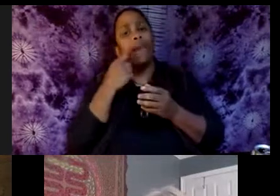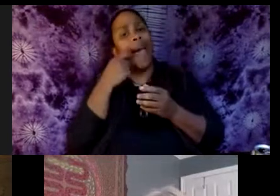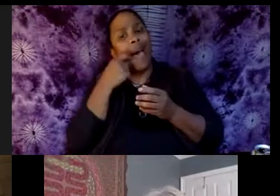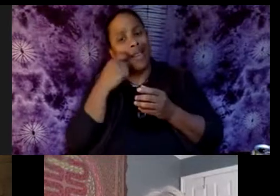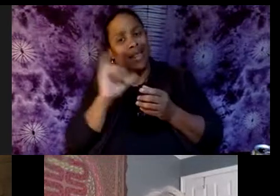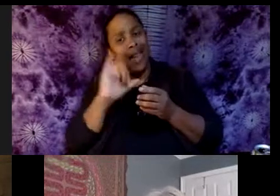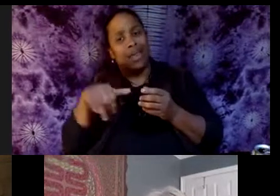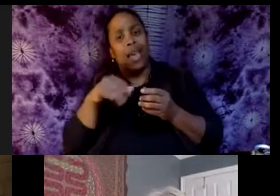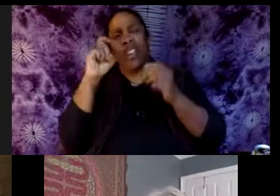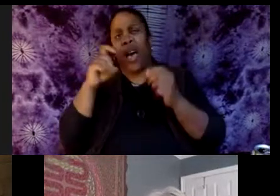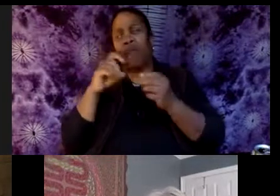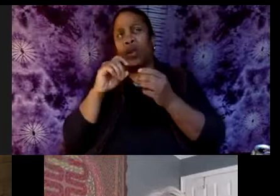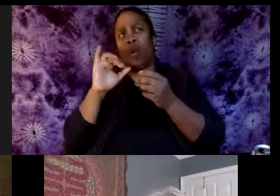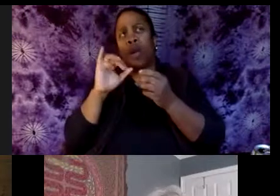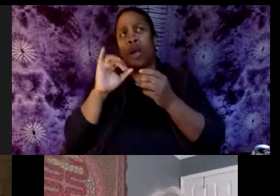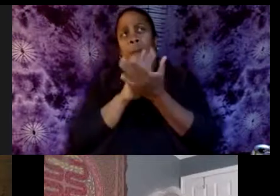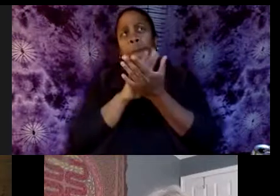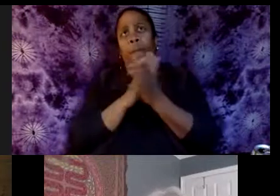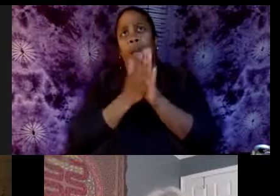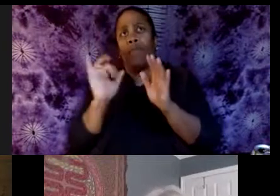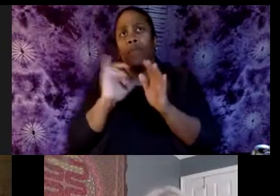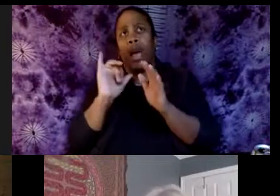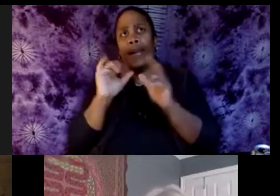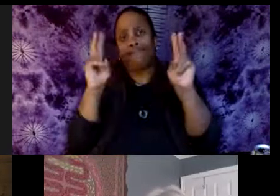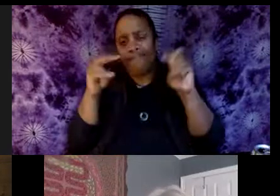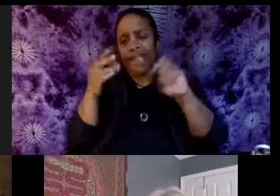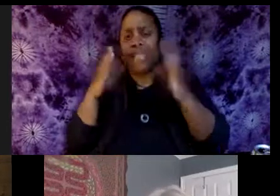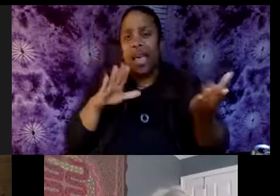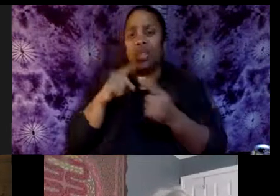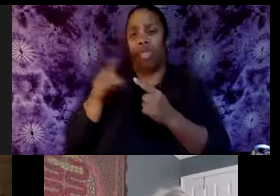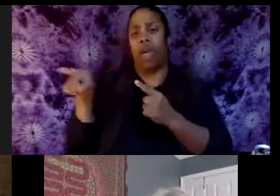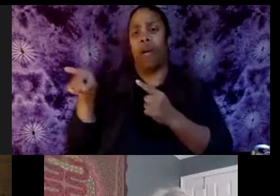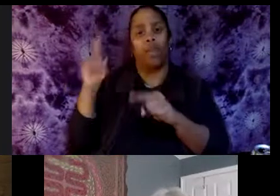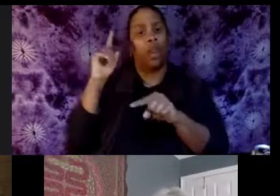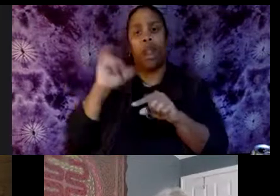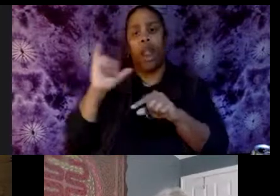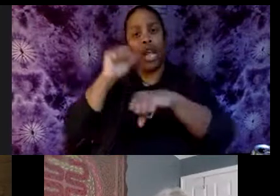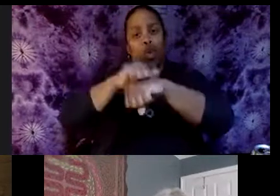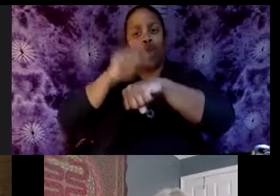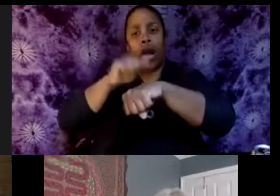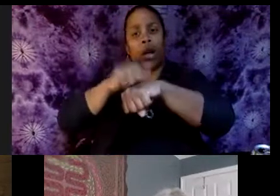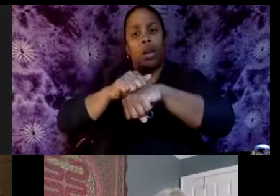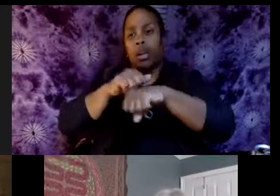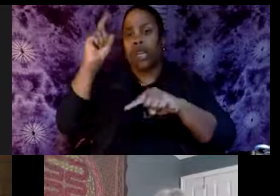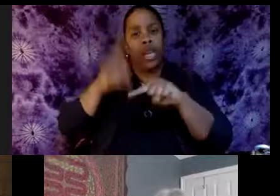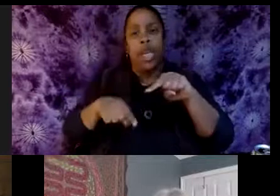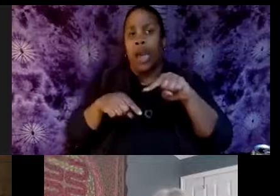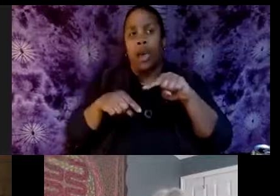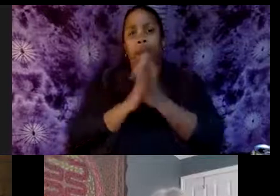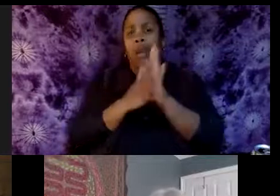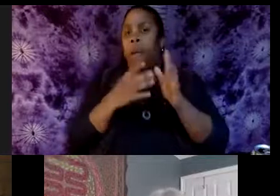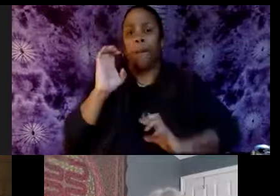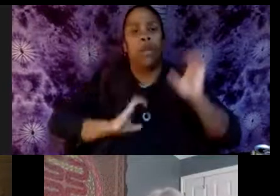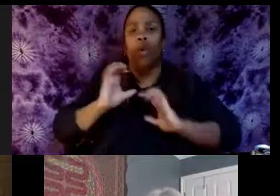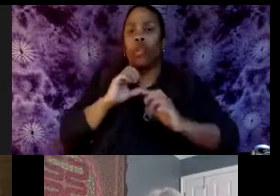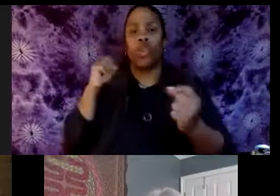dead to them. You have to sort of like be a rock and just not get emotionally triggered, because they, the manipulation is the fact that they know